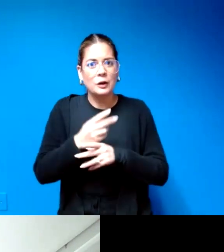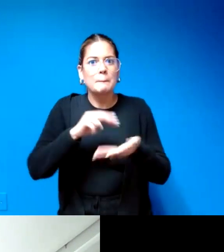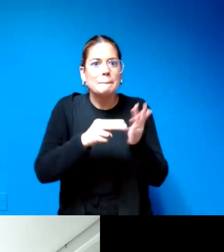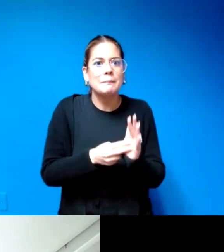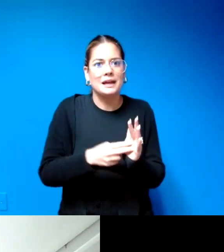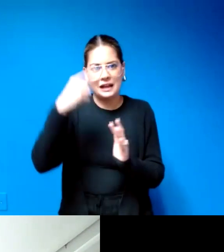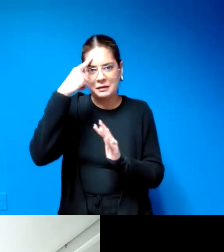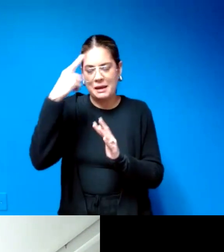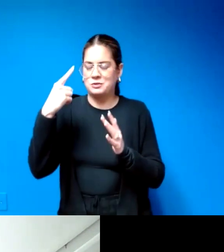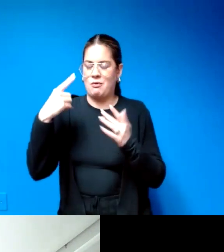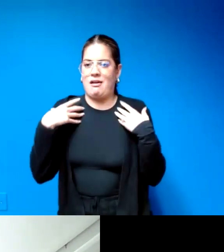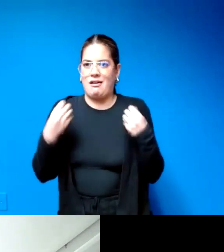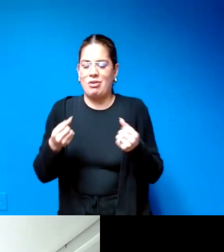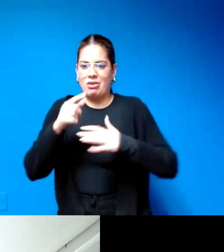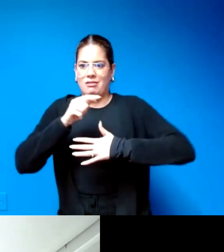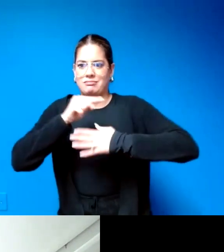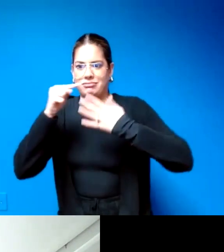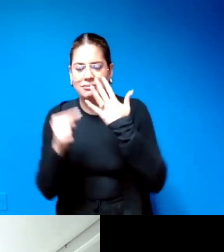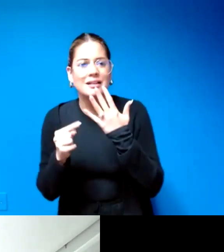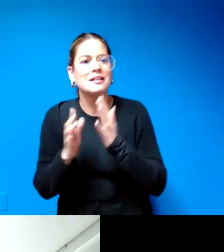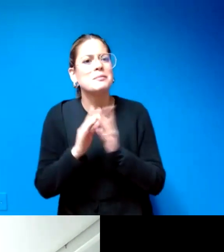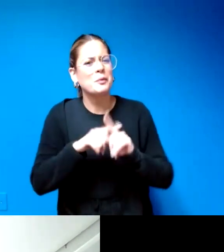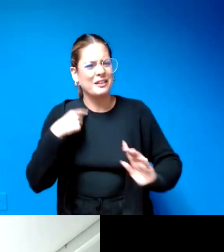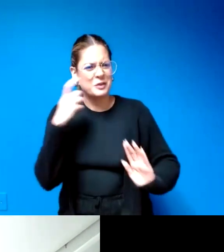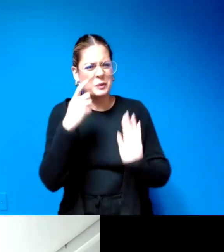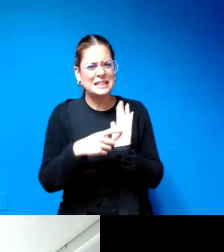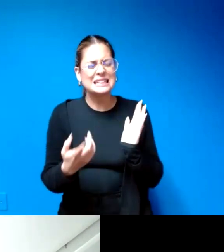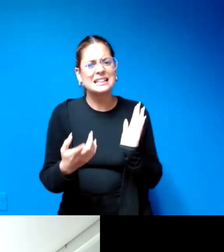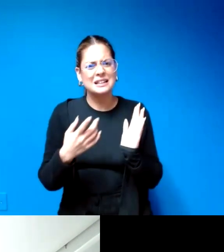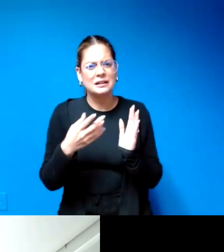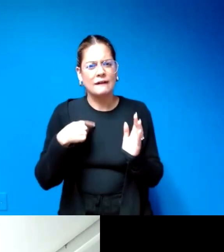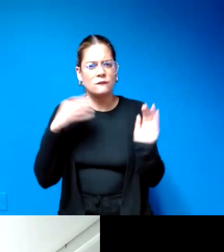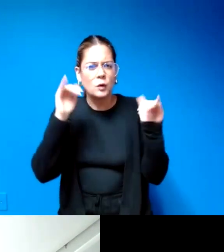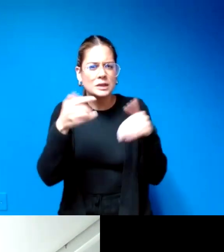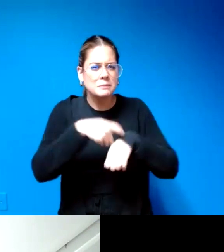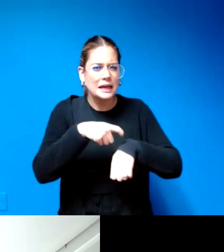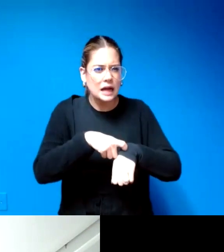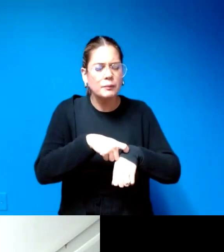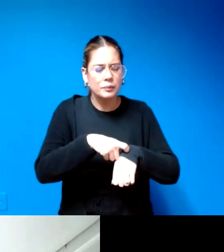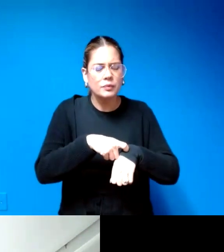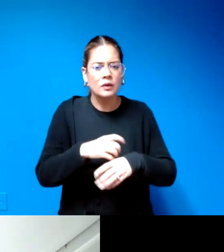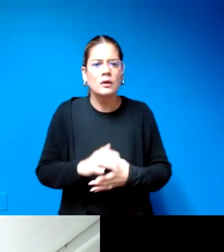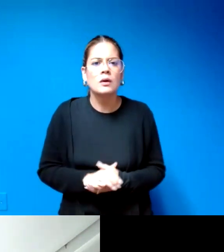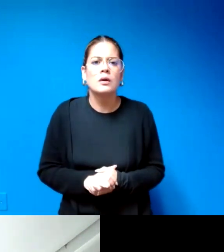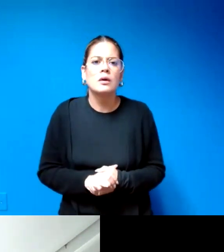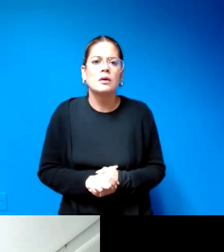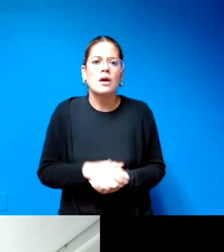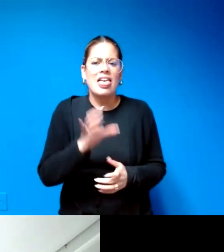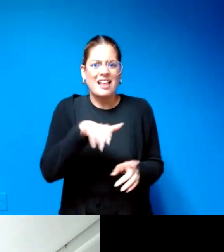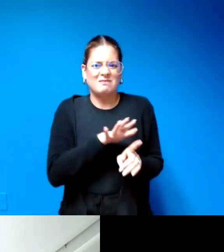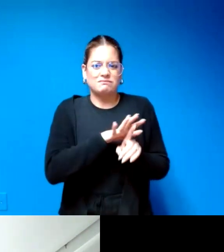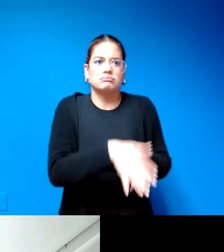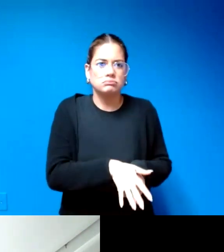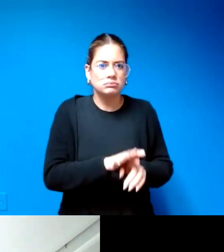that. But what I have been noticing recently, and what I've been spending a lot of time thinking about, is all of that